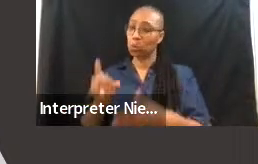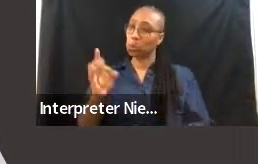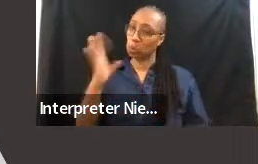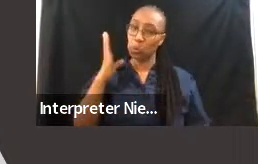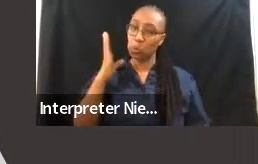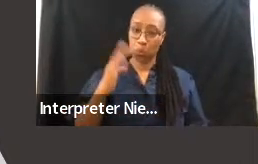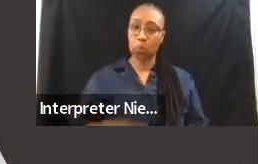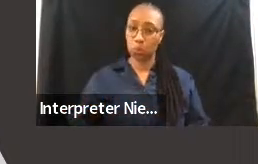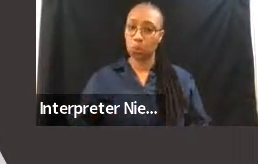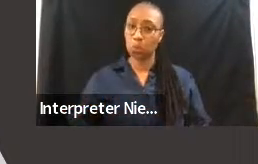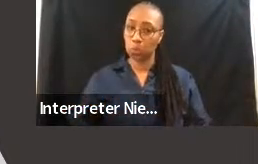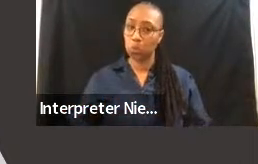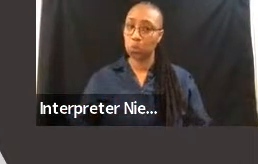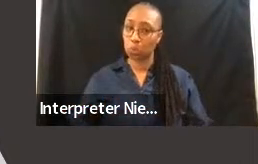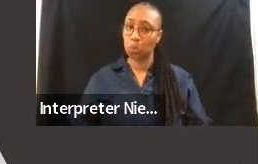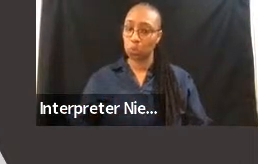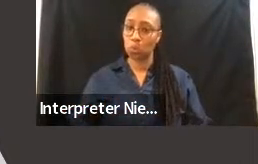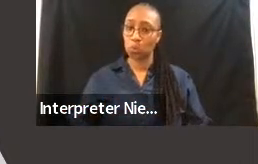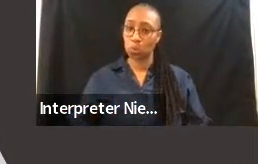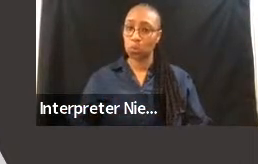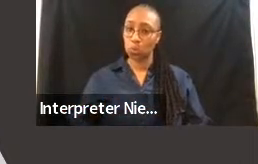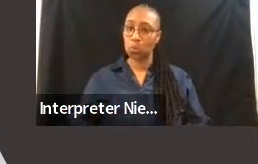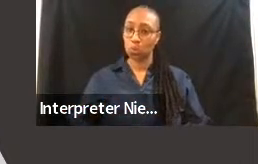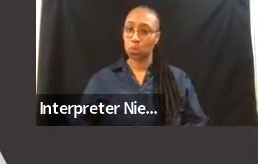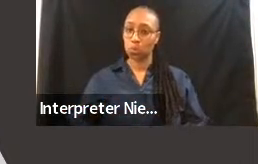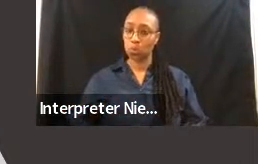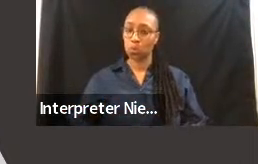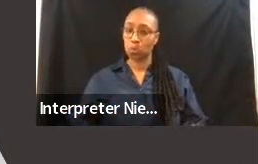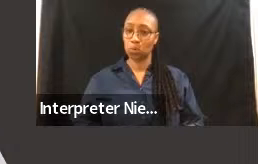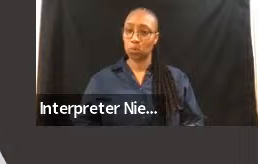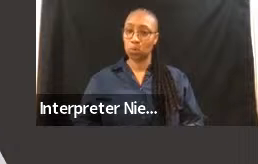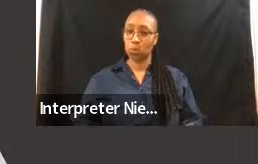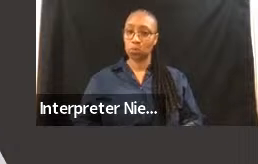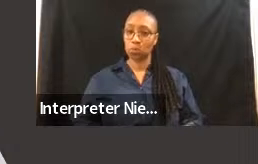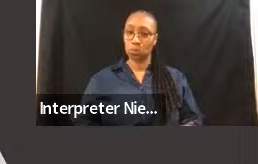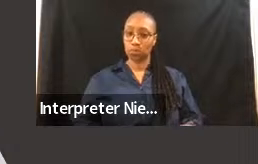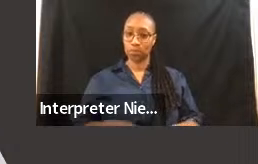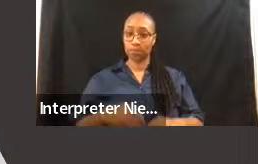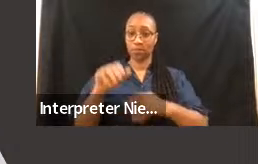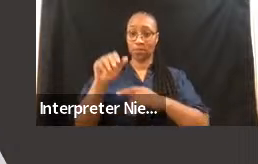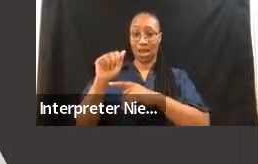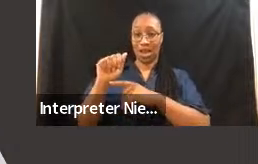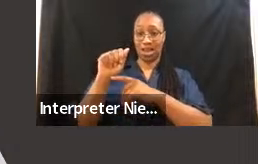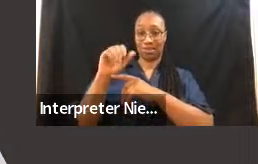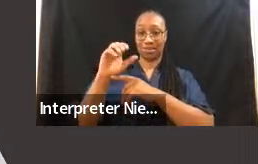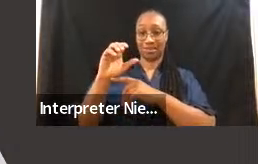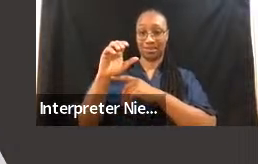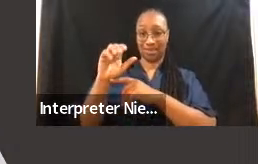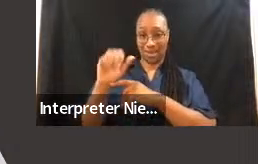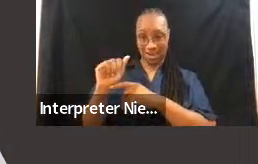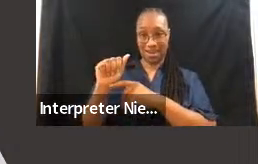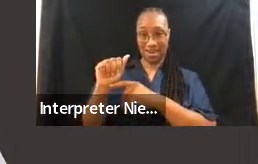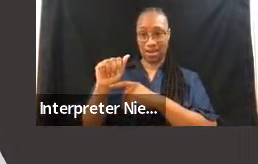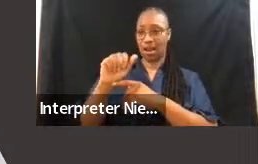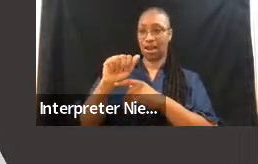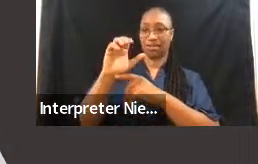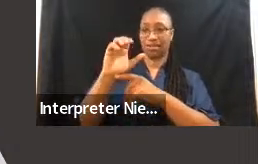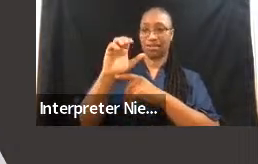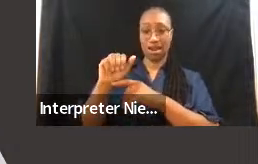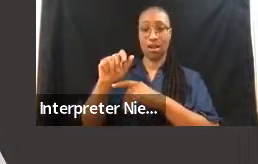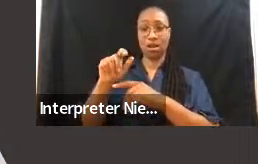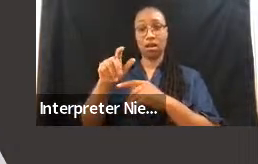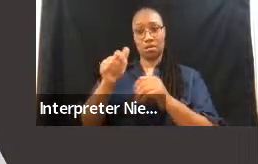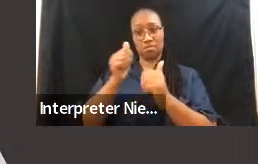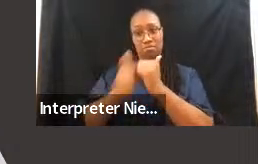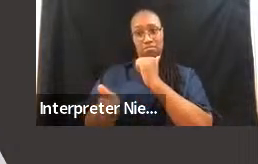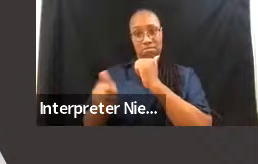As was explained earlier, the Affordable Care Act of 2010 required the Access Board to issue MDE